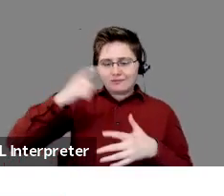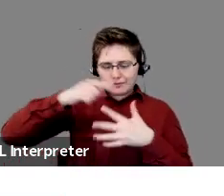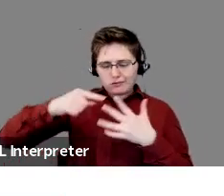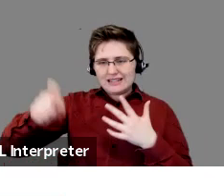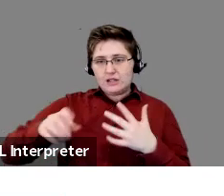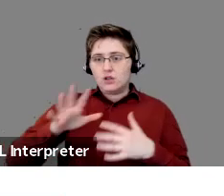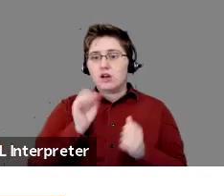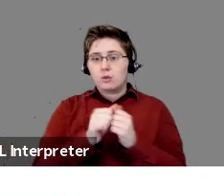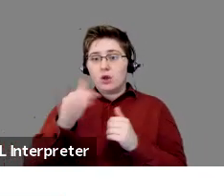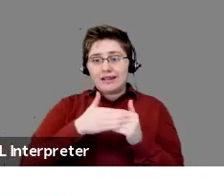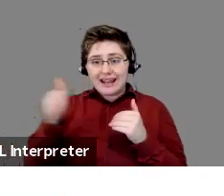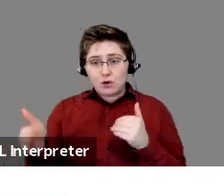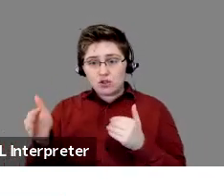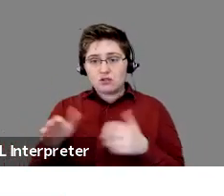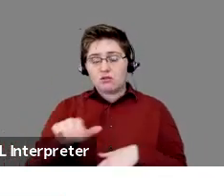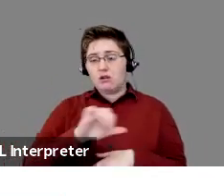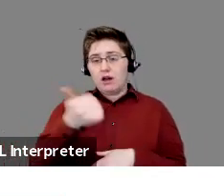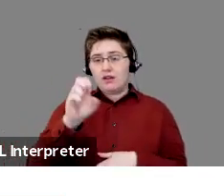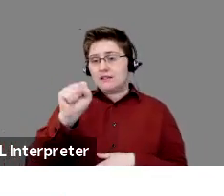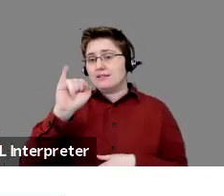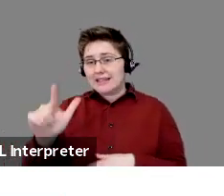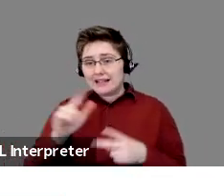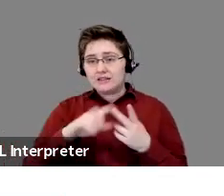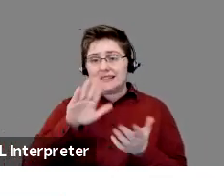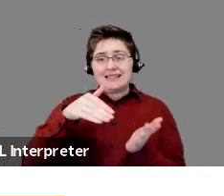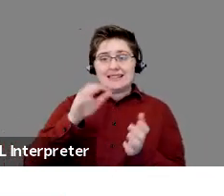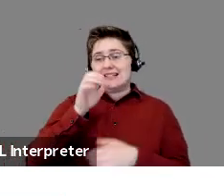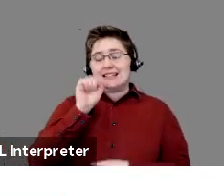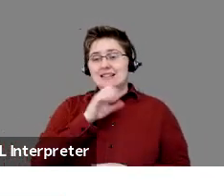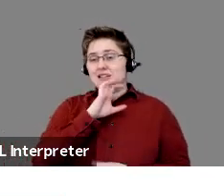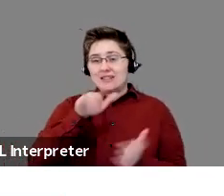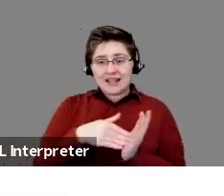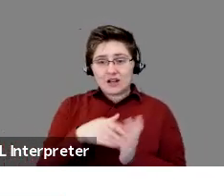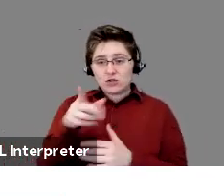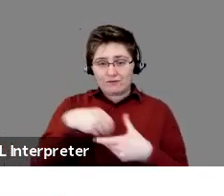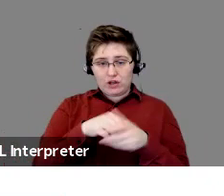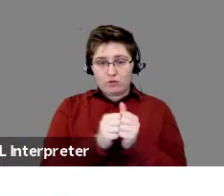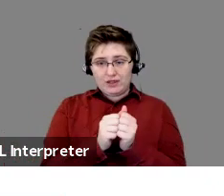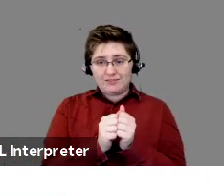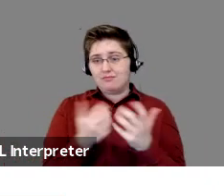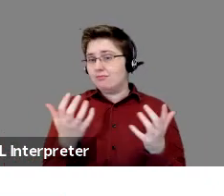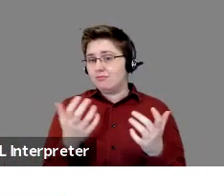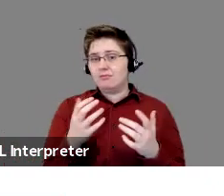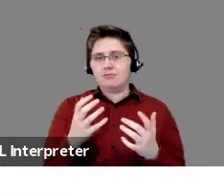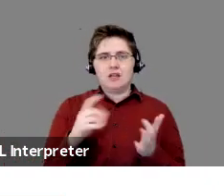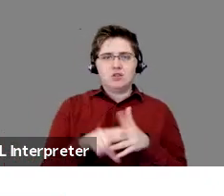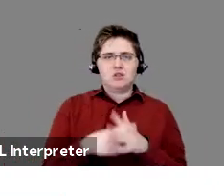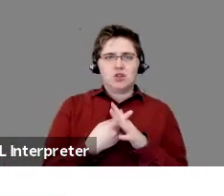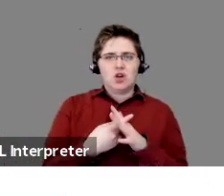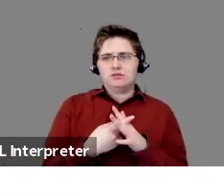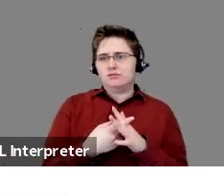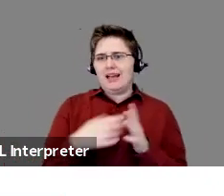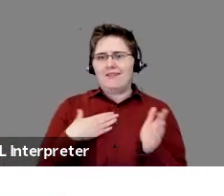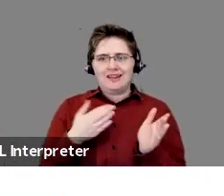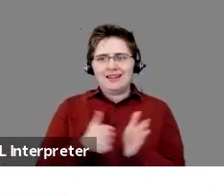to your neighbors, other CILs or senior centers that you might be involved with, and start taking the initiative